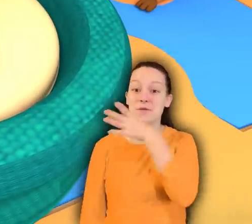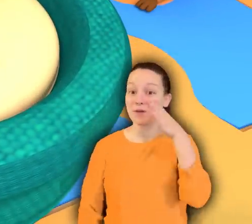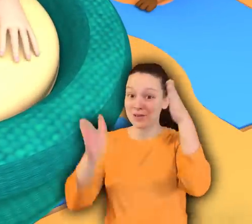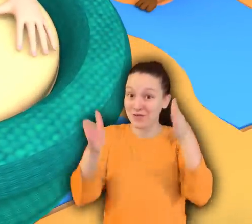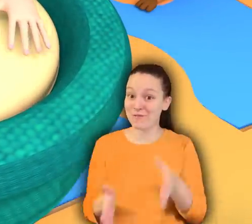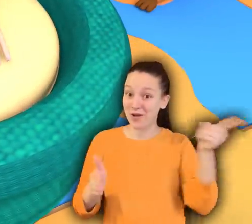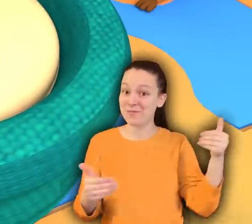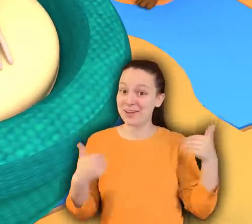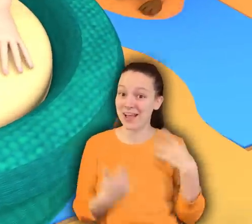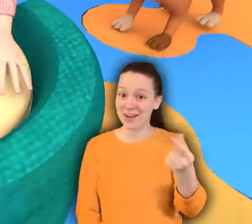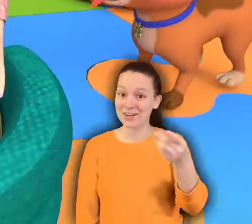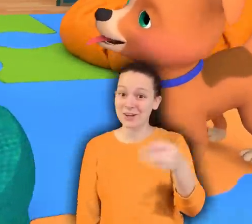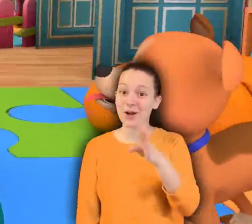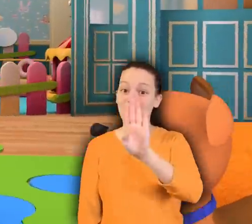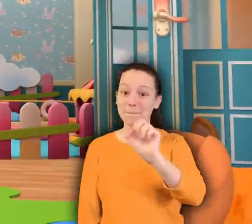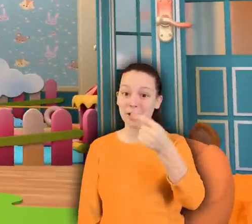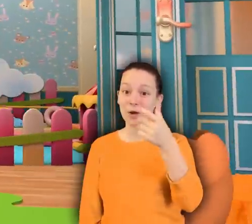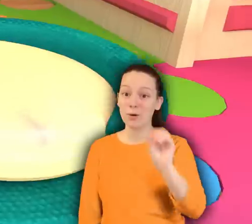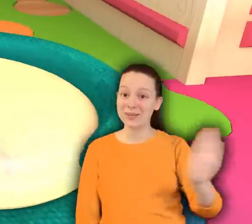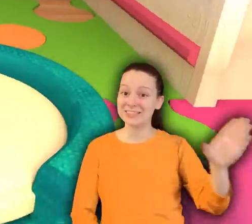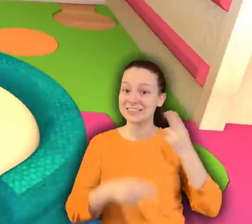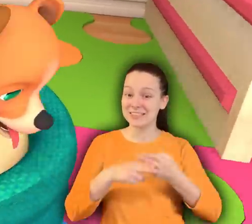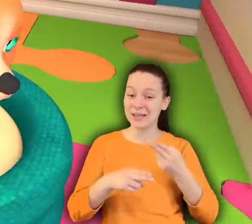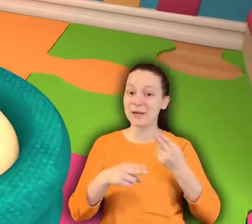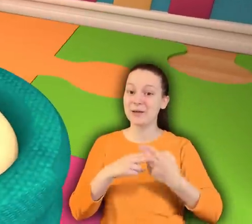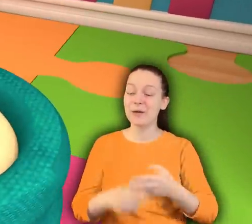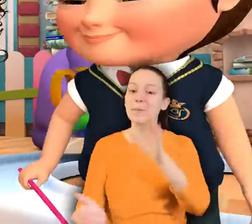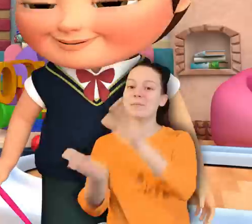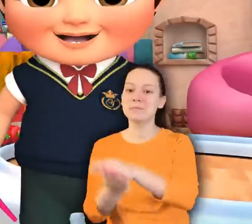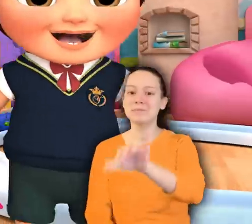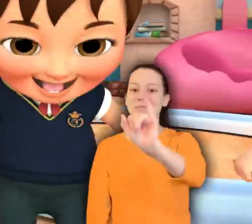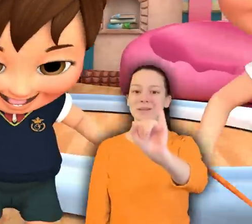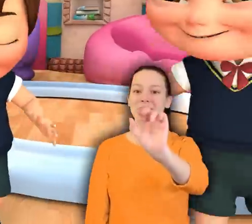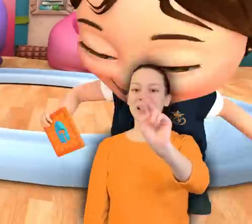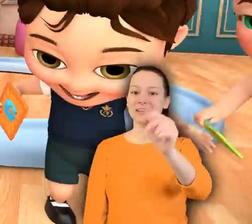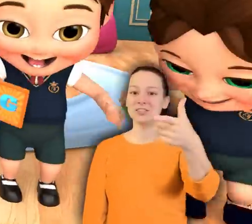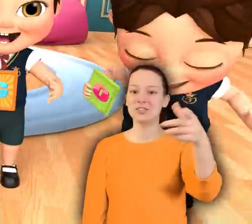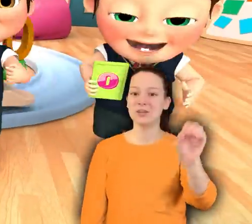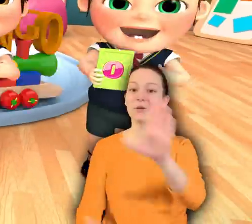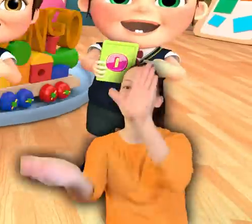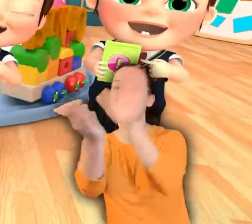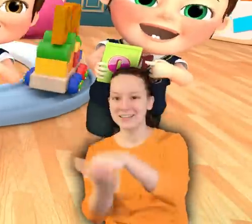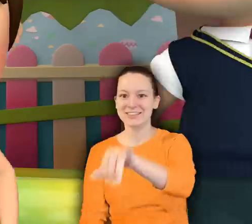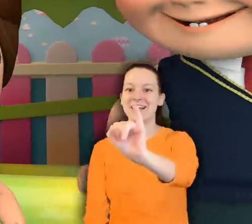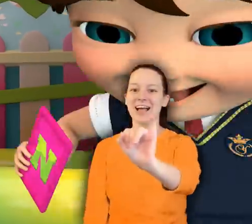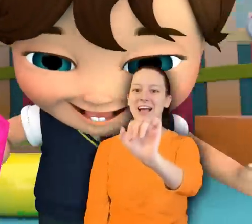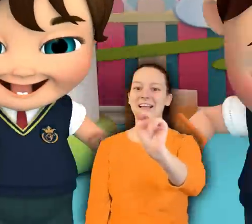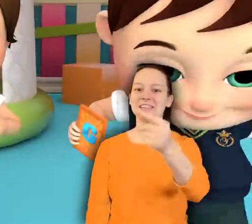there was a farmer who had a dog and Bingo was his name-o i-n-g-o